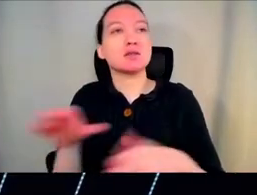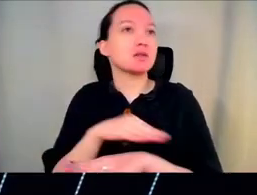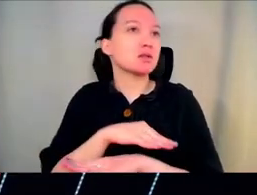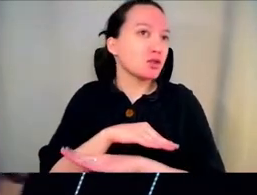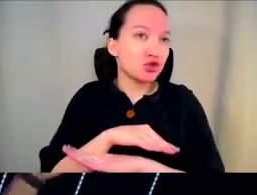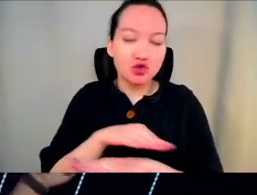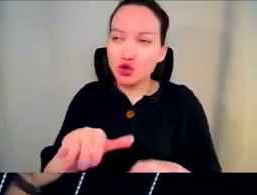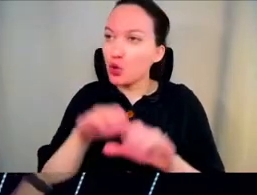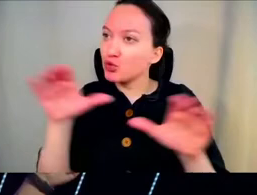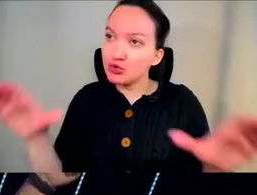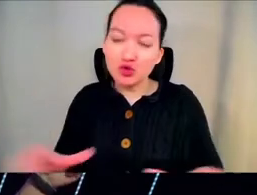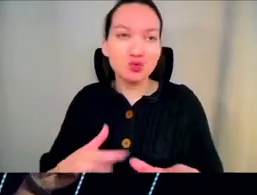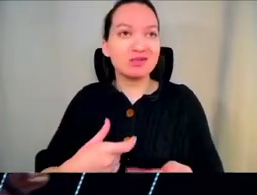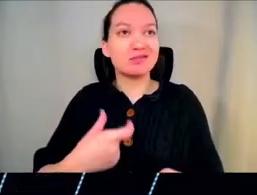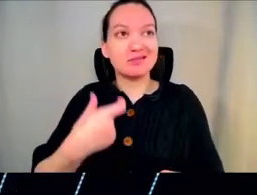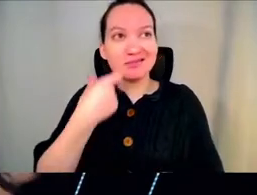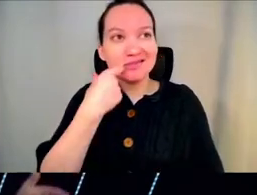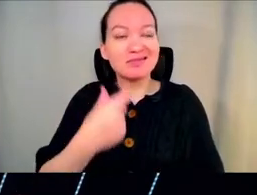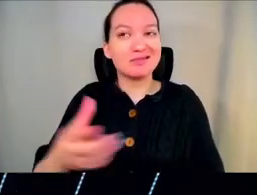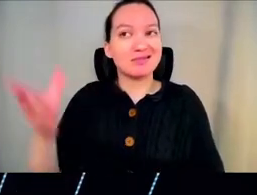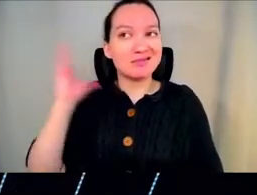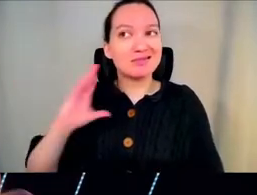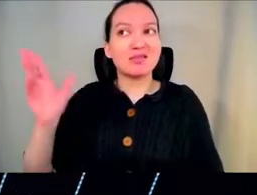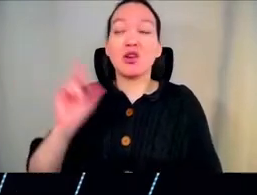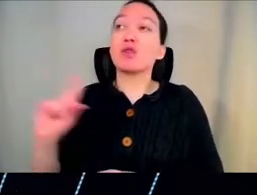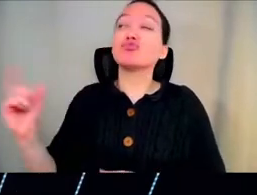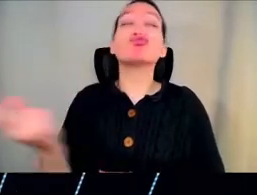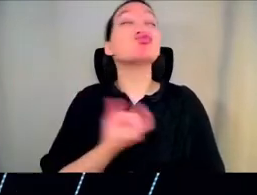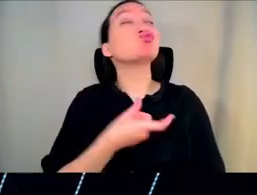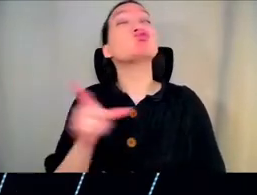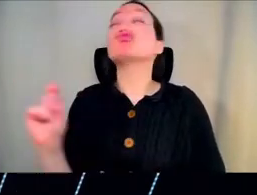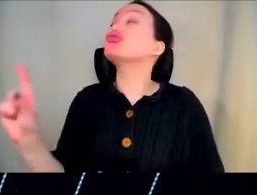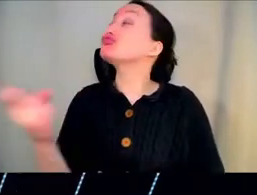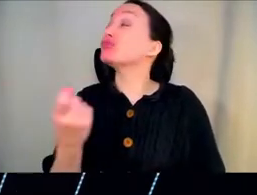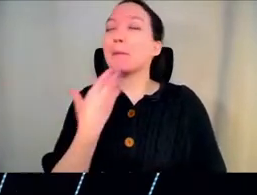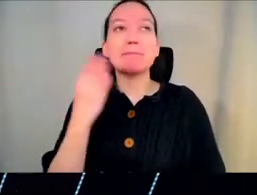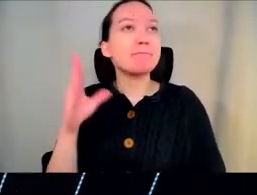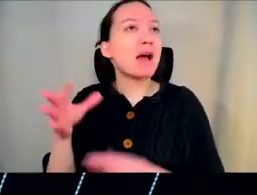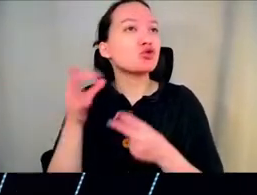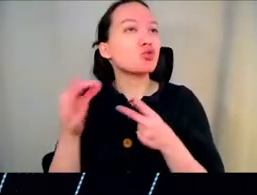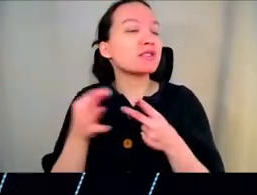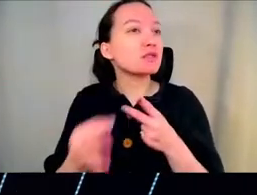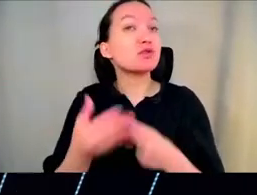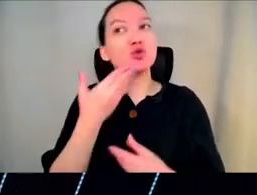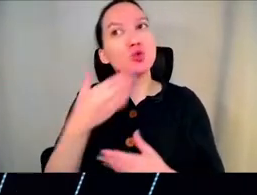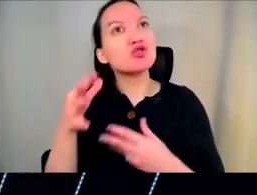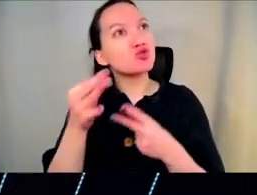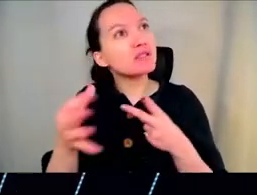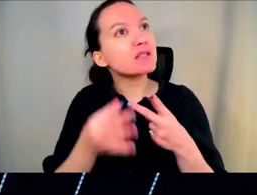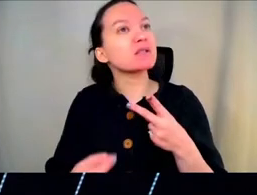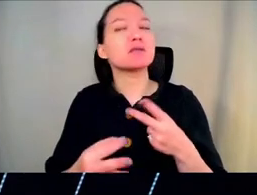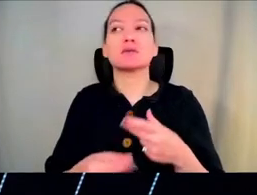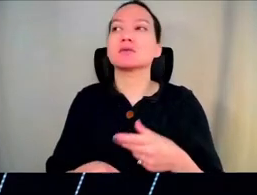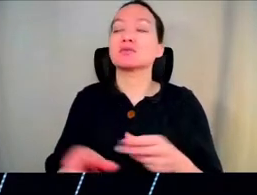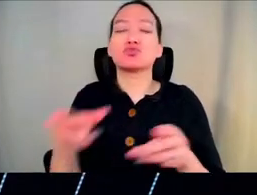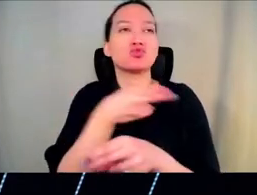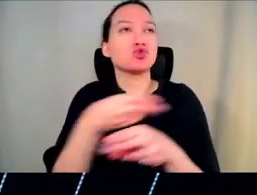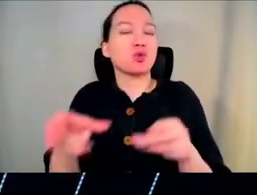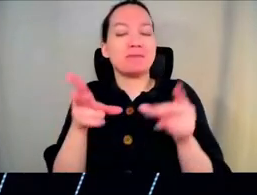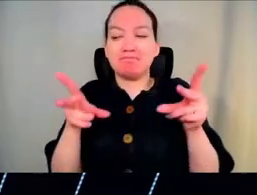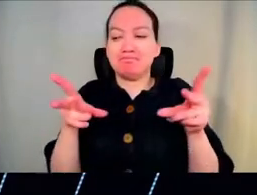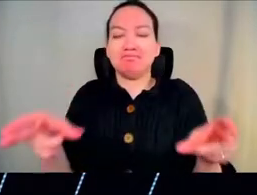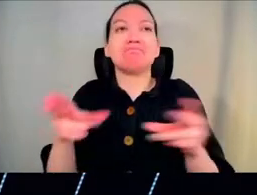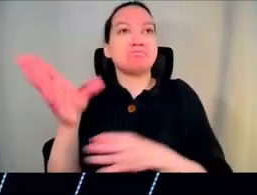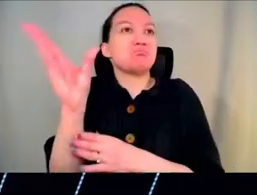do what the last generation did, where they wandered and they made bad choices, but make good choices. And this is just a little snippet from